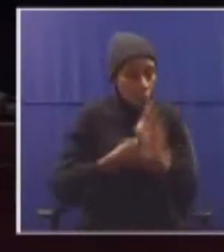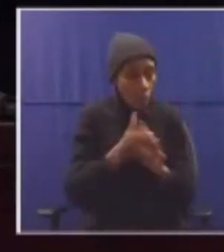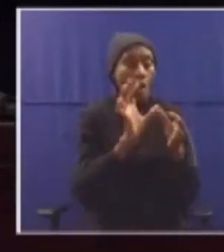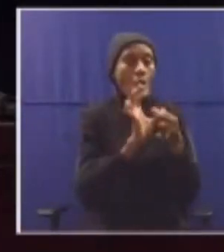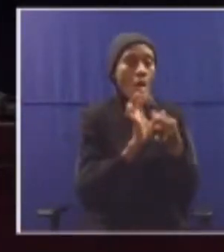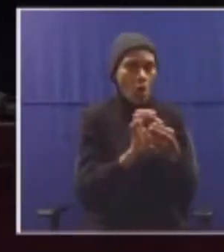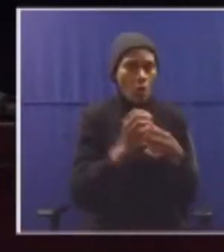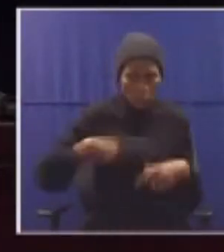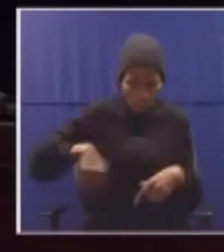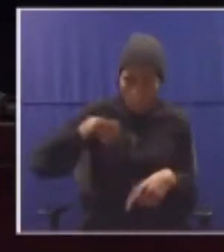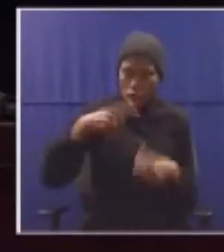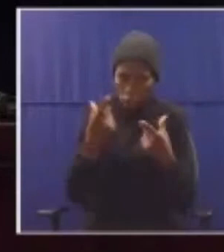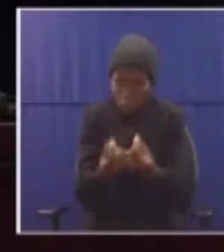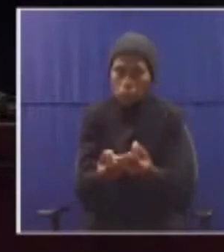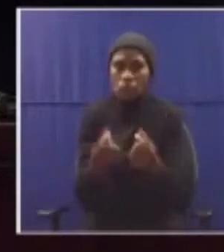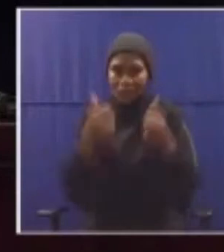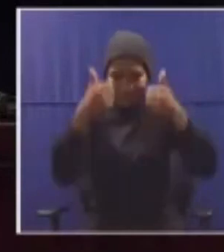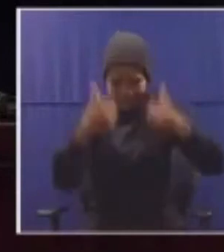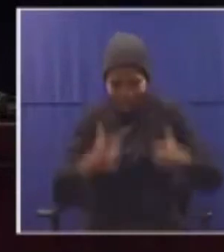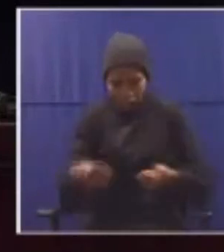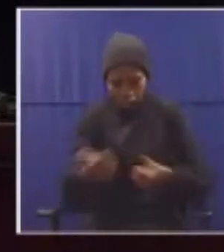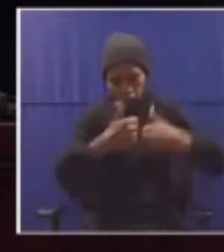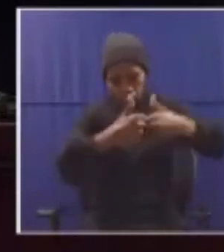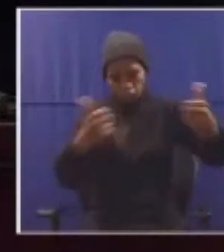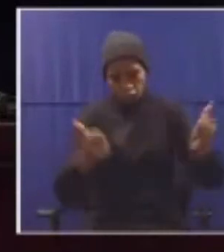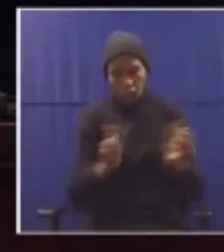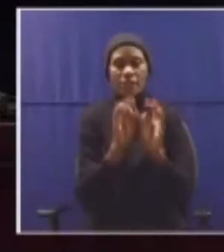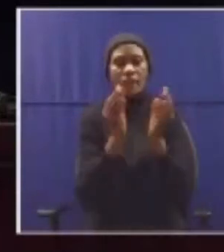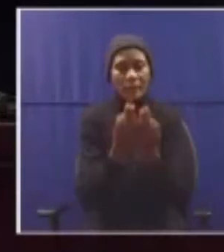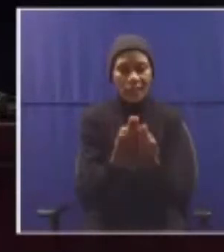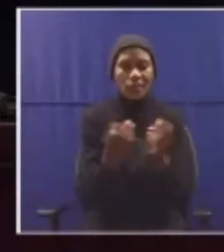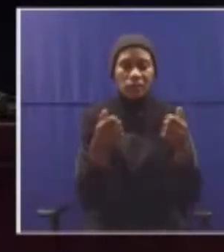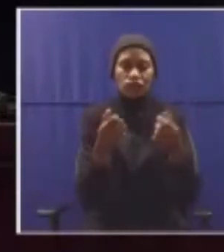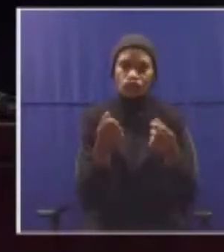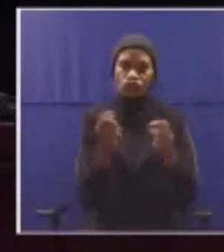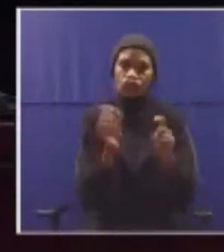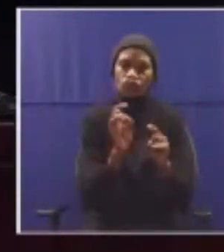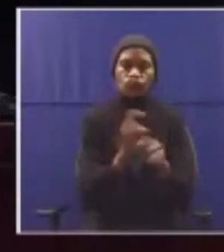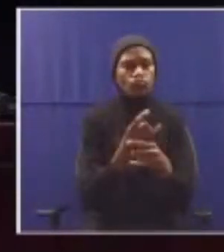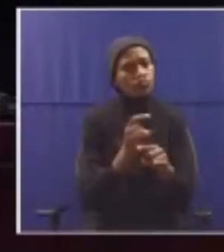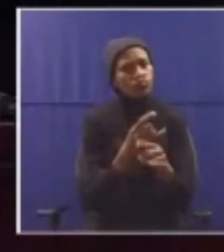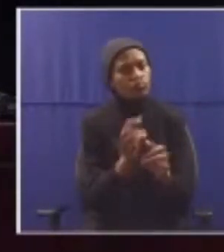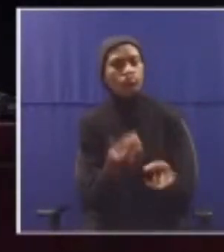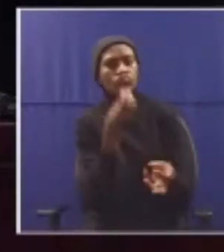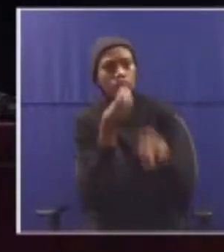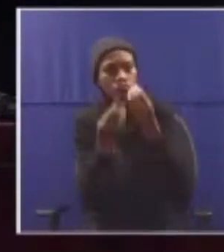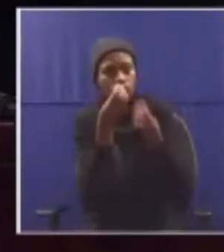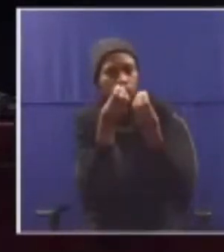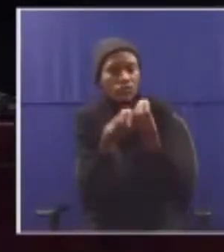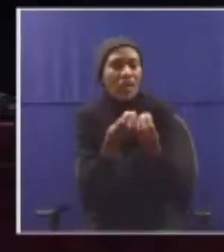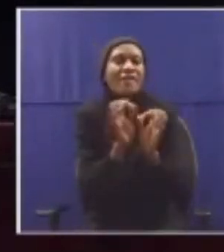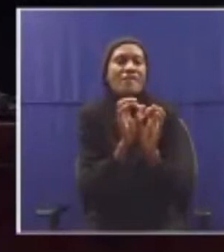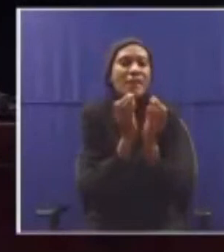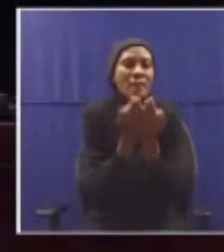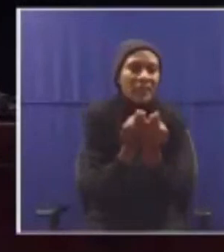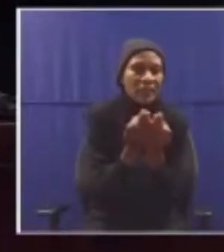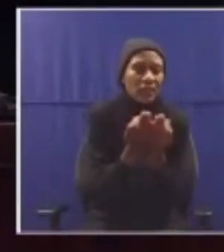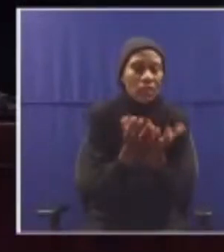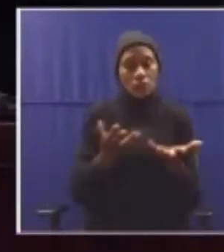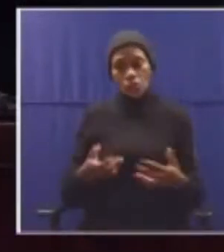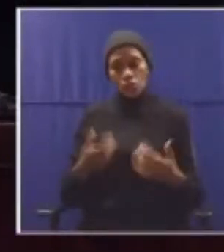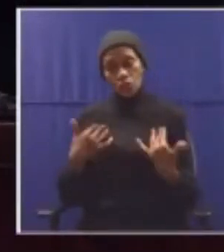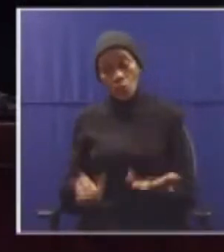that's what we do. That's what we should do. So we take the comments of